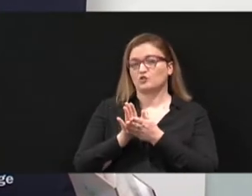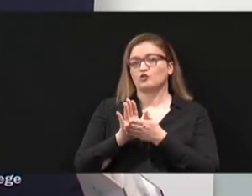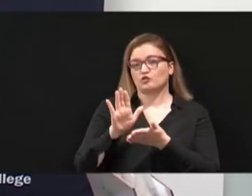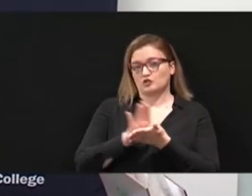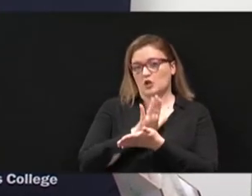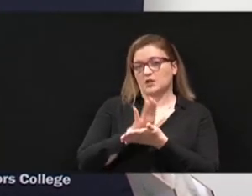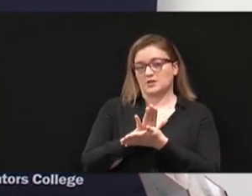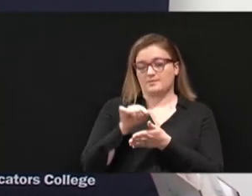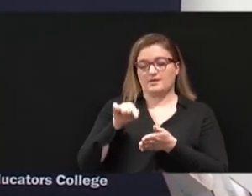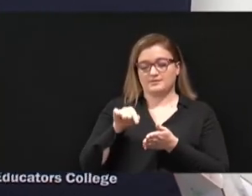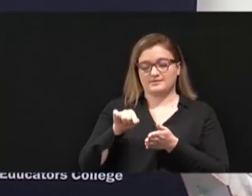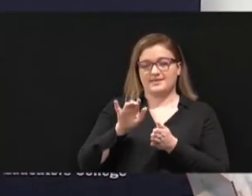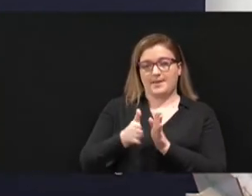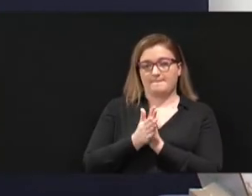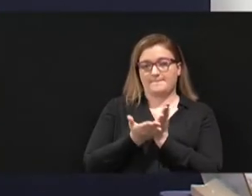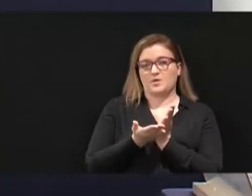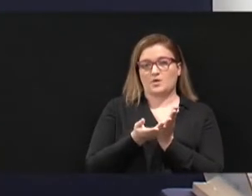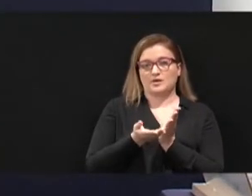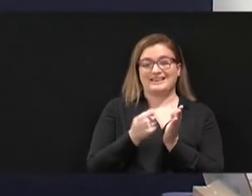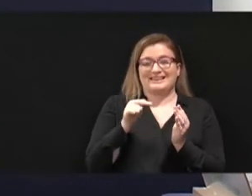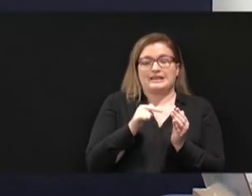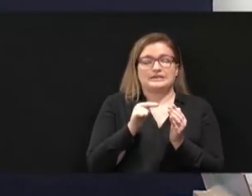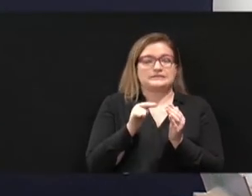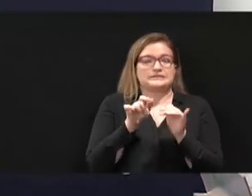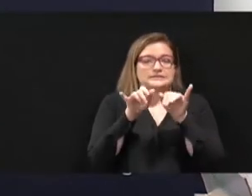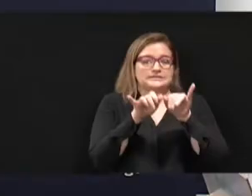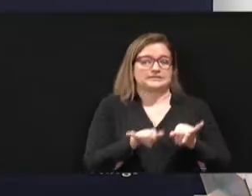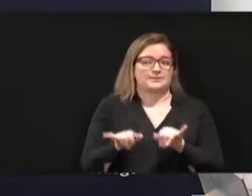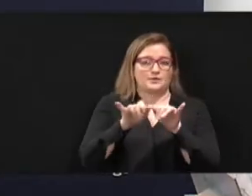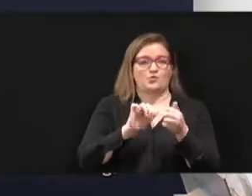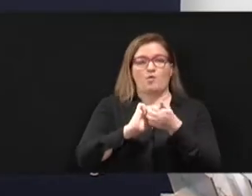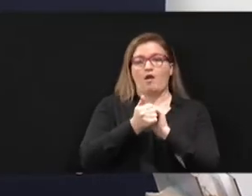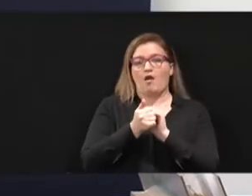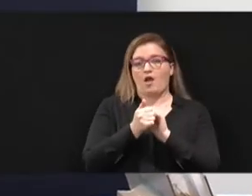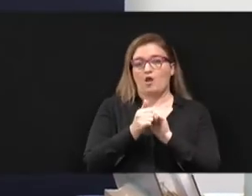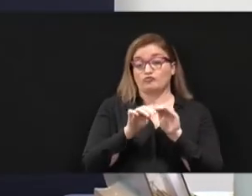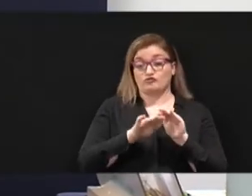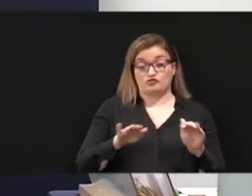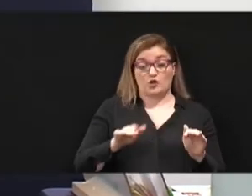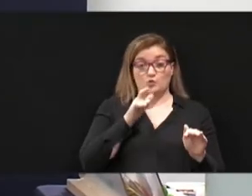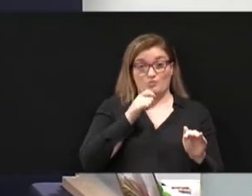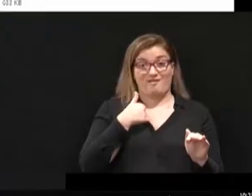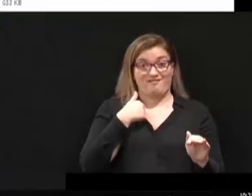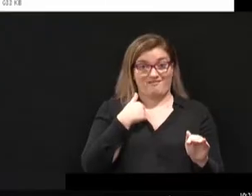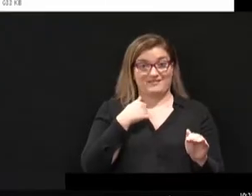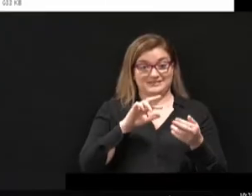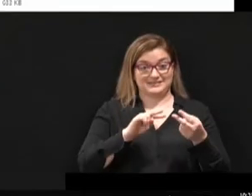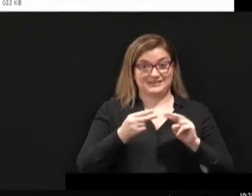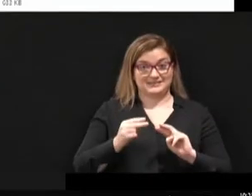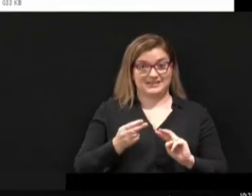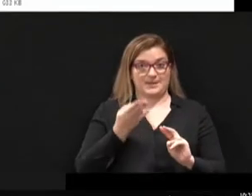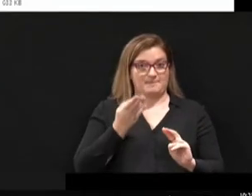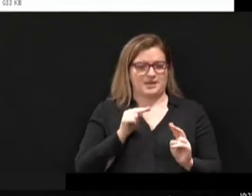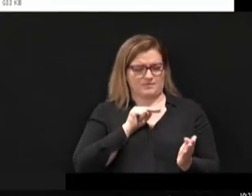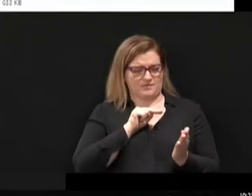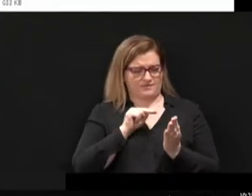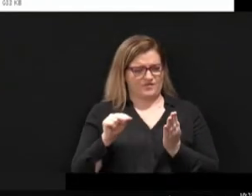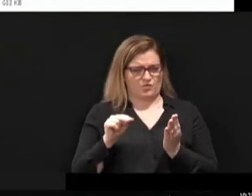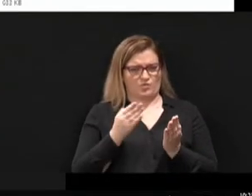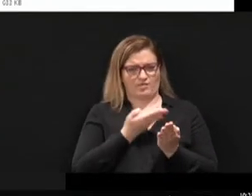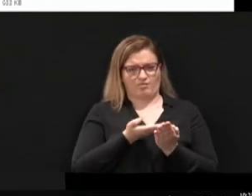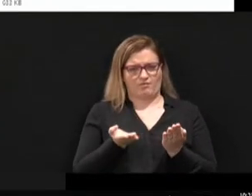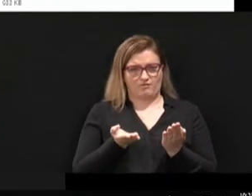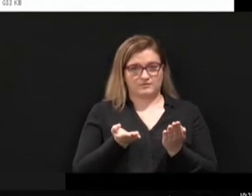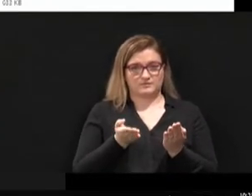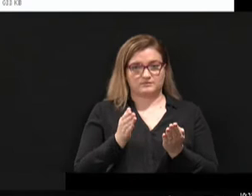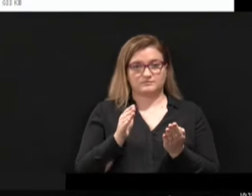This might be more how a child with dyslexia might see things. So, Anne and old